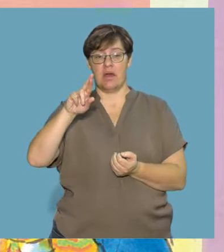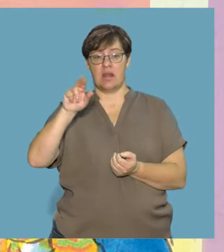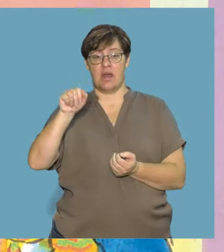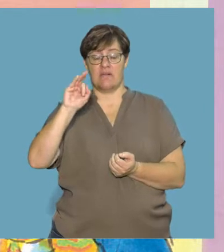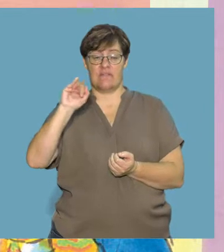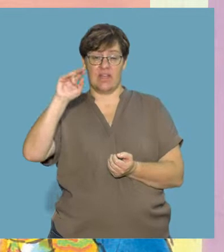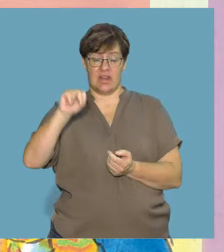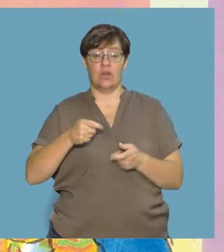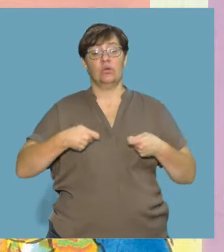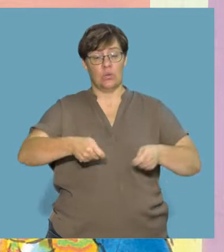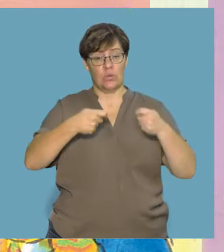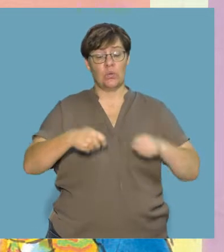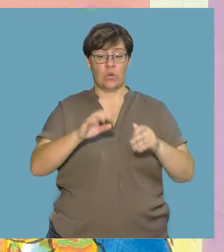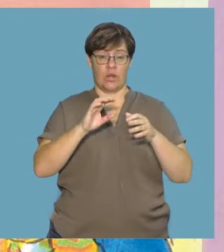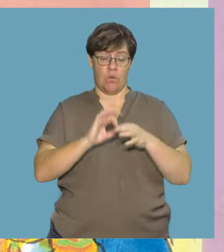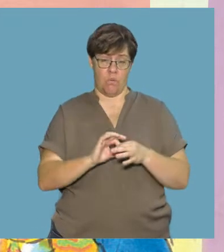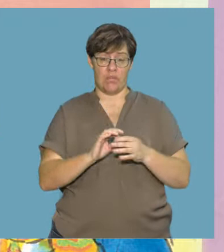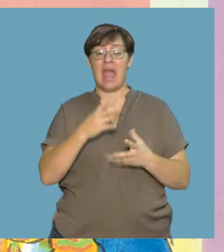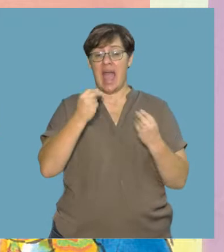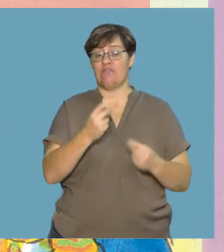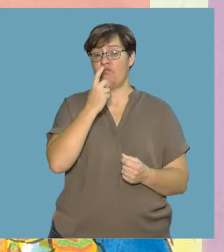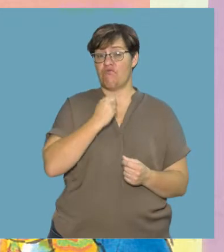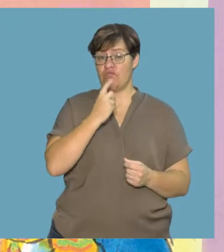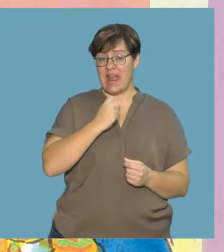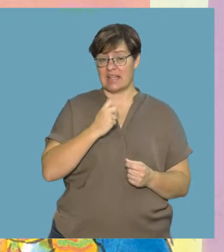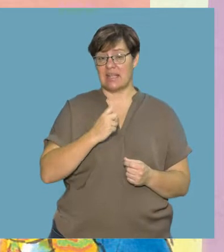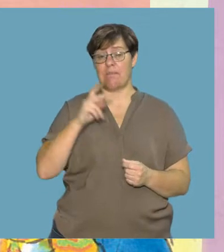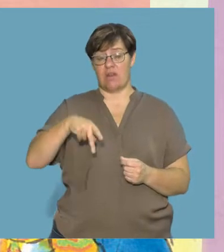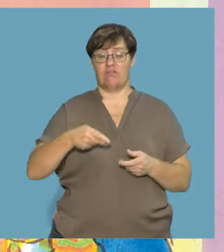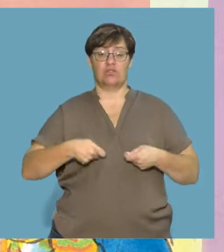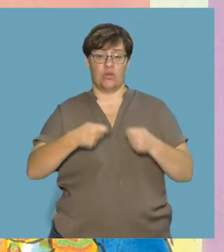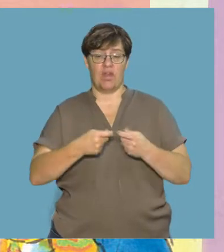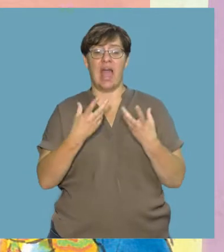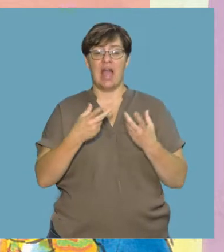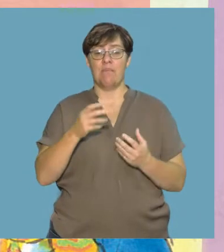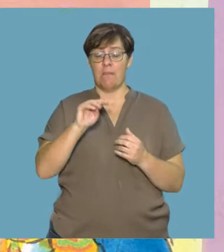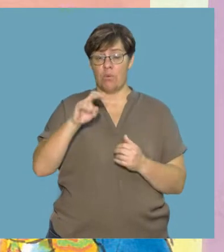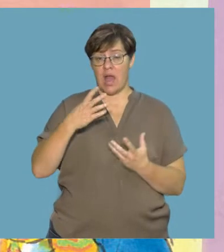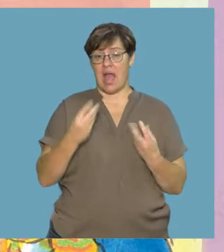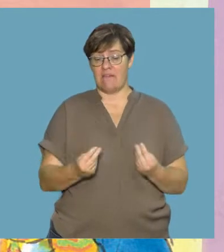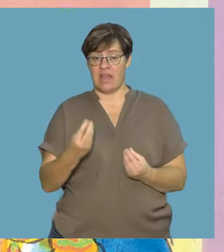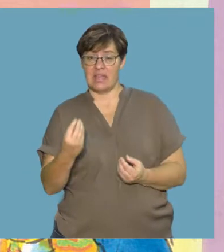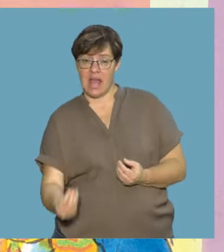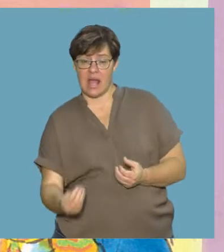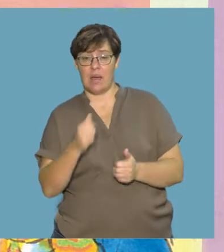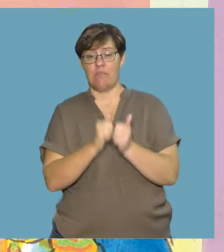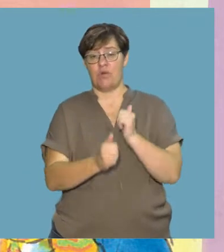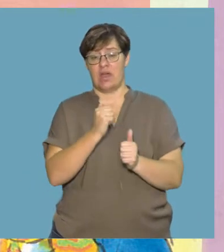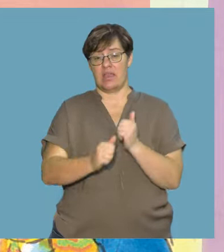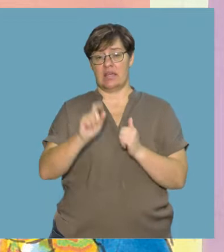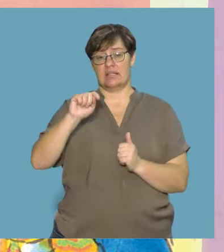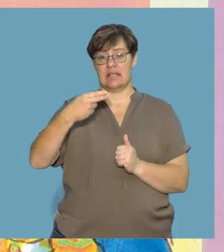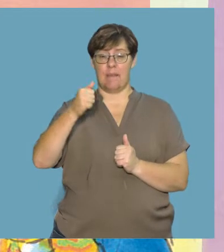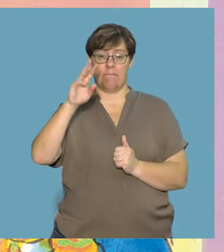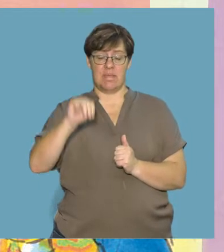at home. They have a red paraffin stove. Mapula has a young brother, Tammy, who never listens to